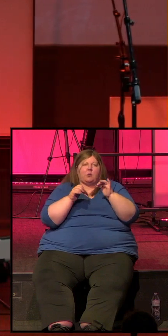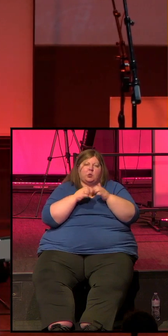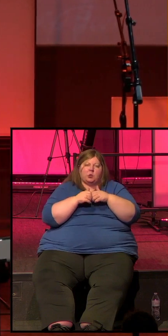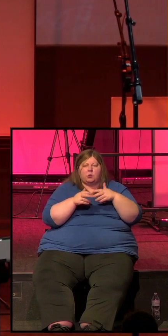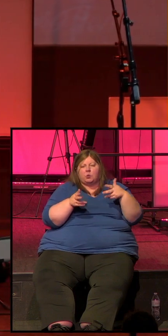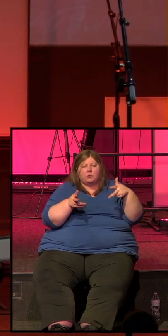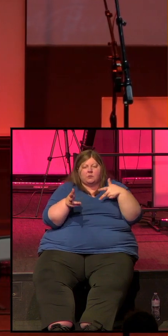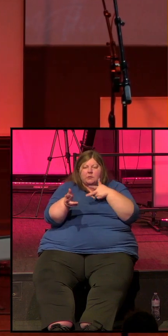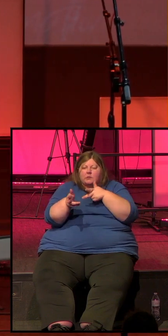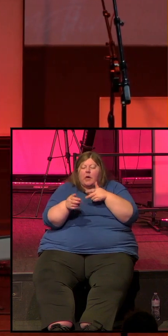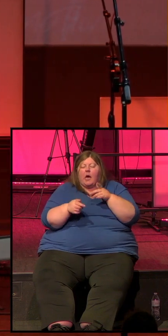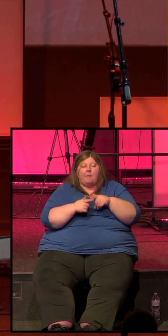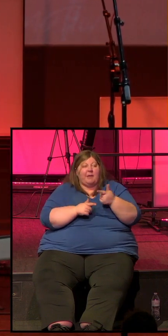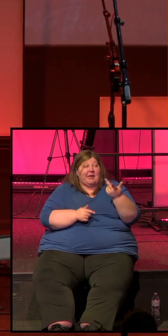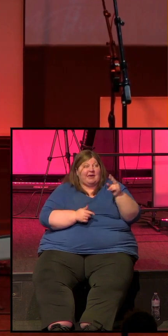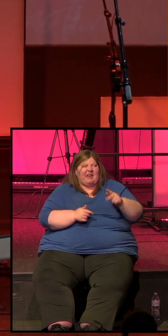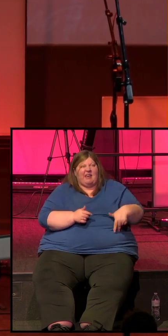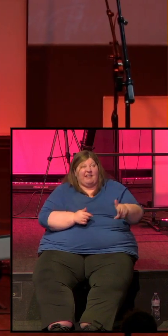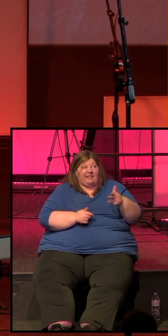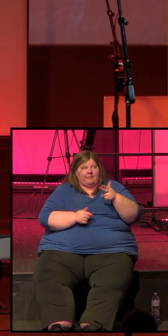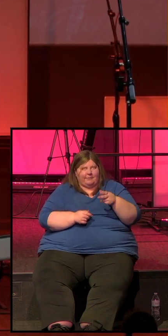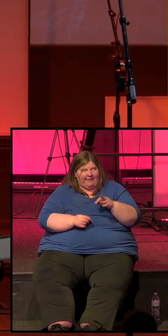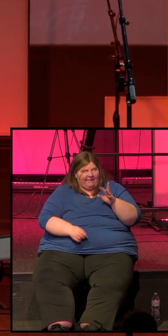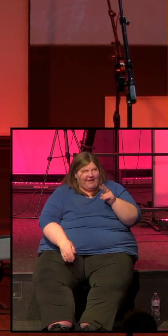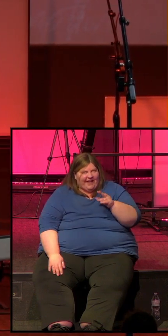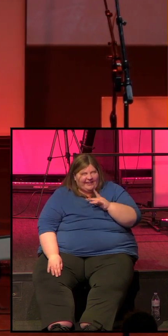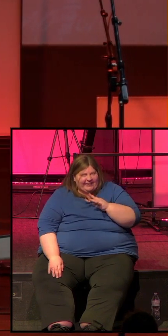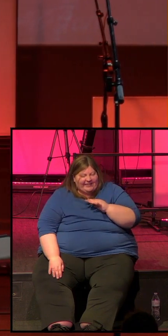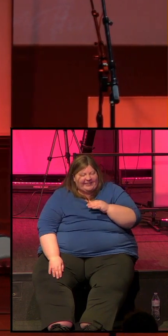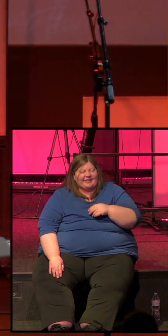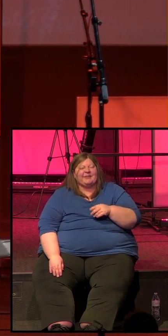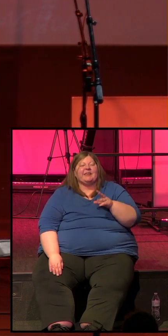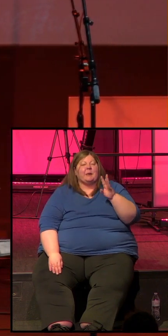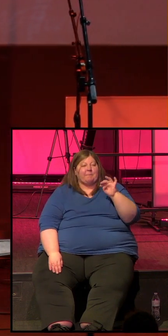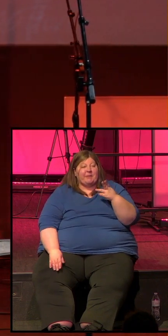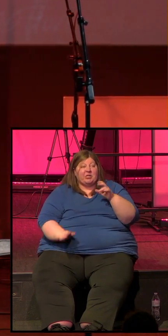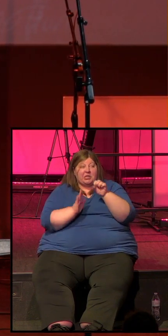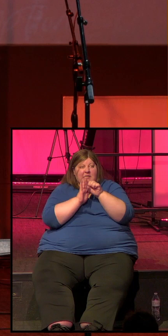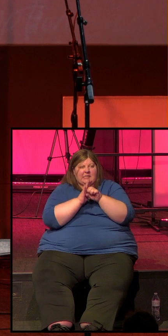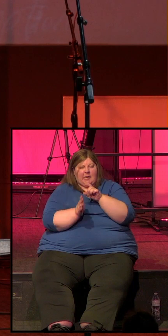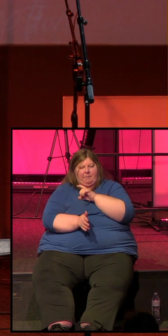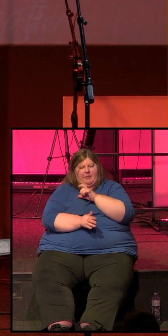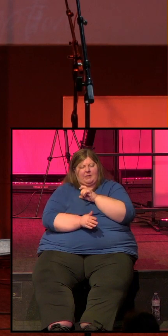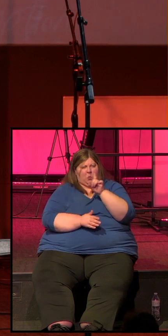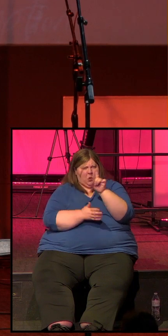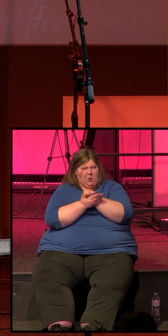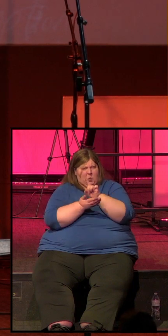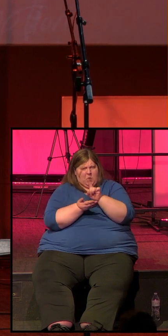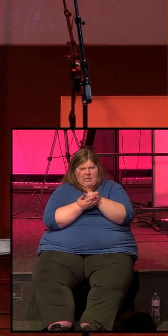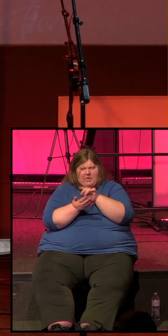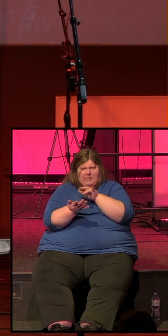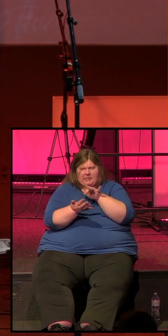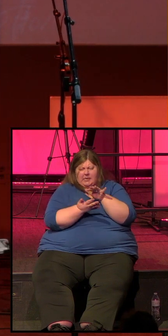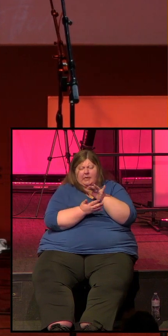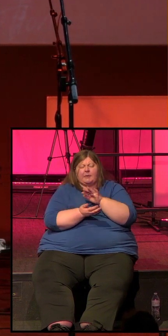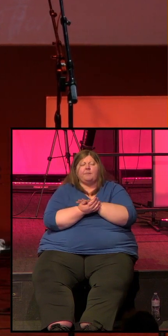gun. Like, it was a lot of fun, honestly. Went to the Michigan State Police for a week through the American Legion. In fact, mentors told me, hey, as